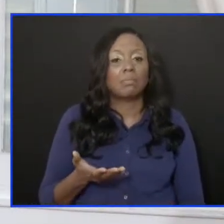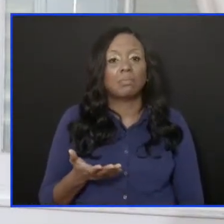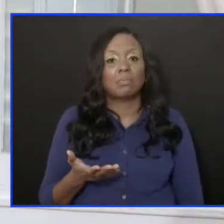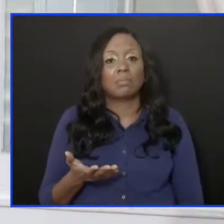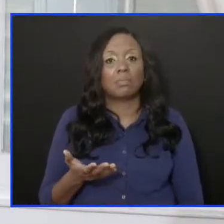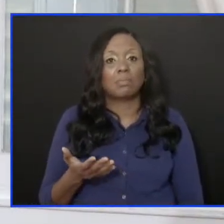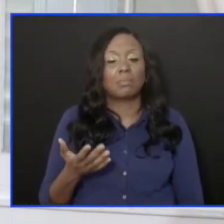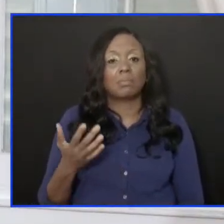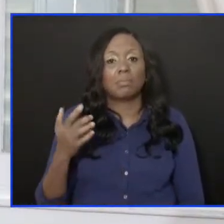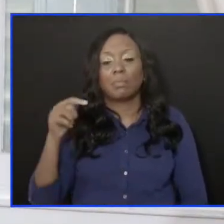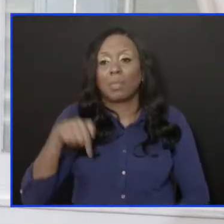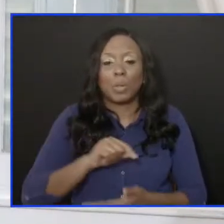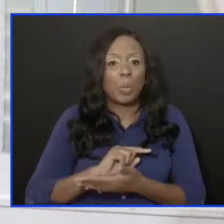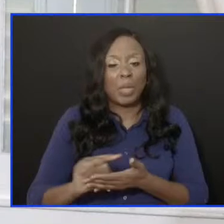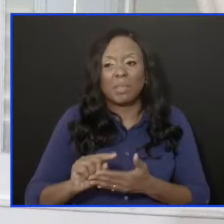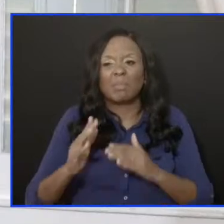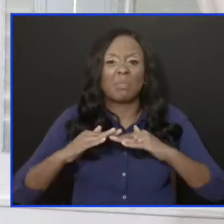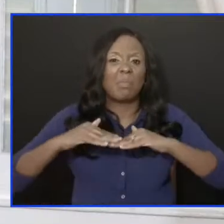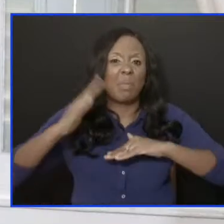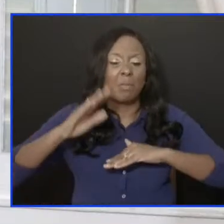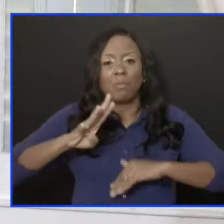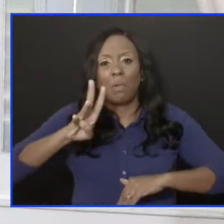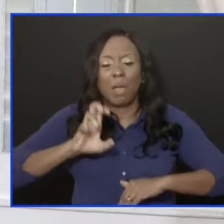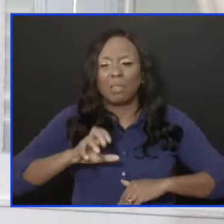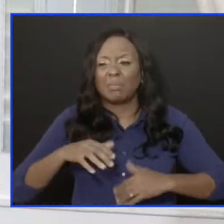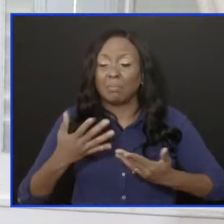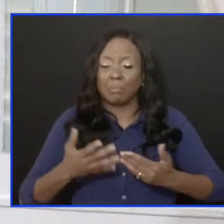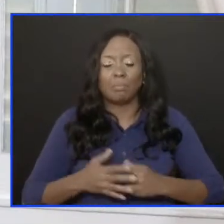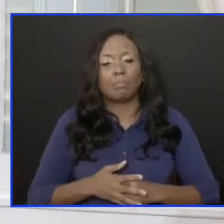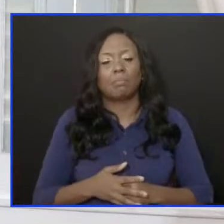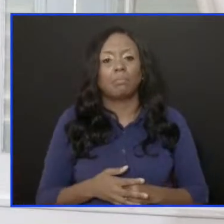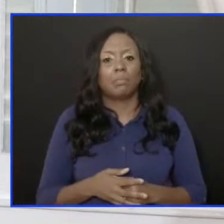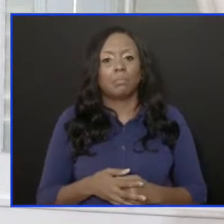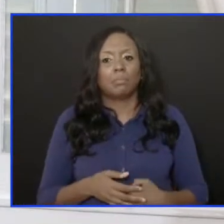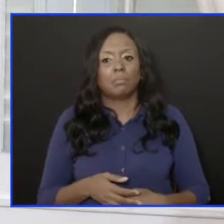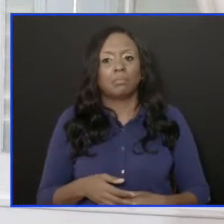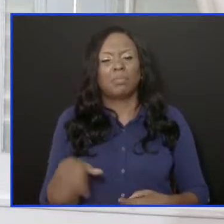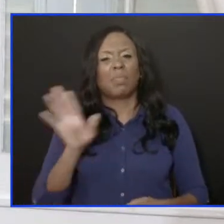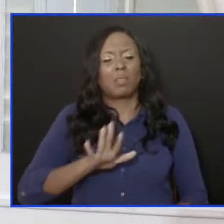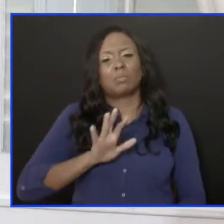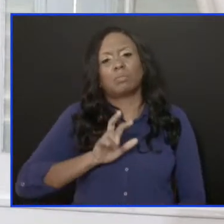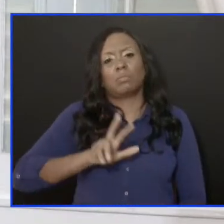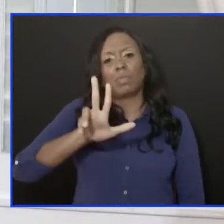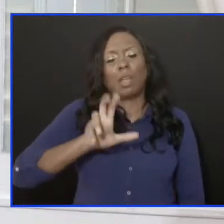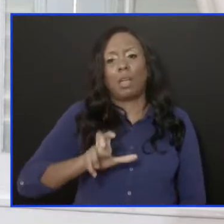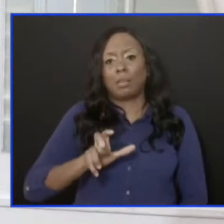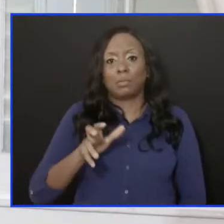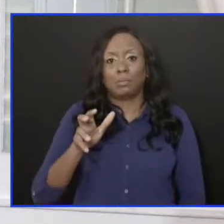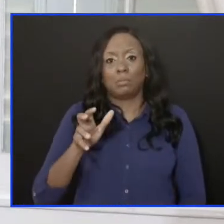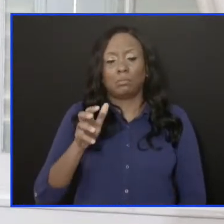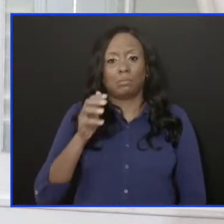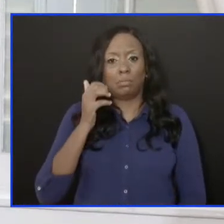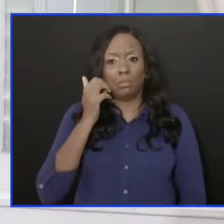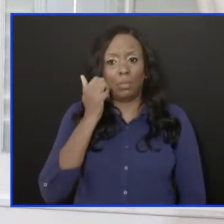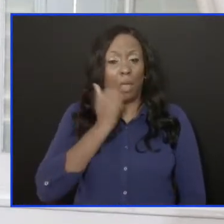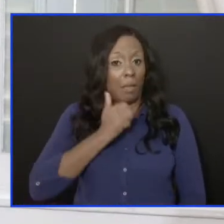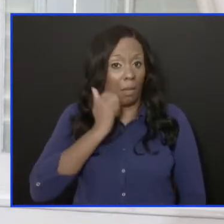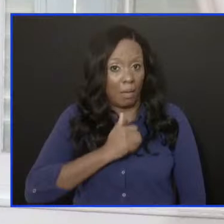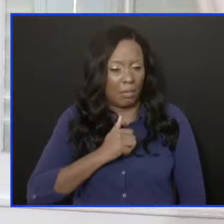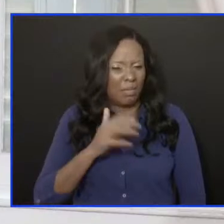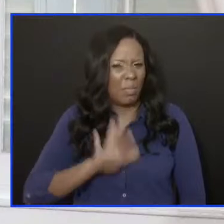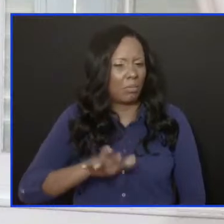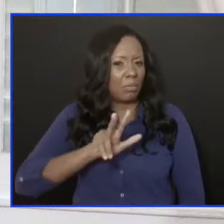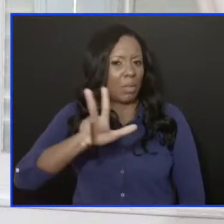we went above 400. So generally speaking, we've been averaging about 300 cases